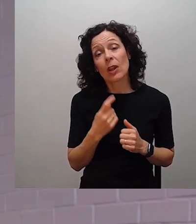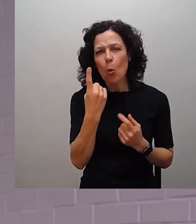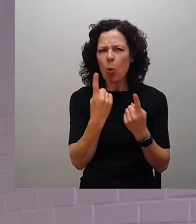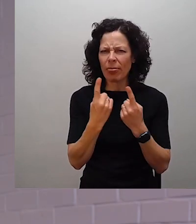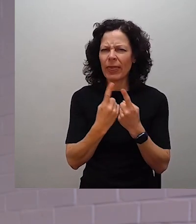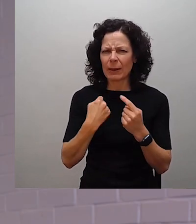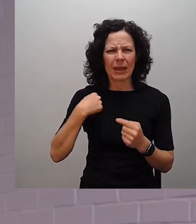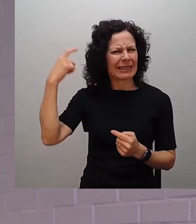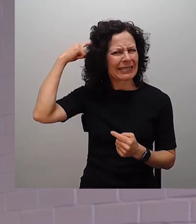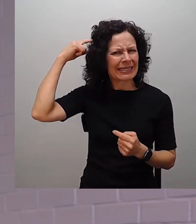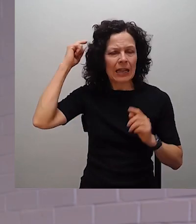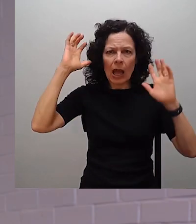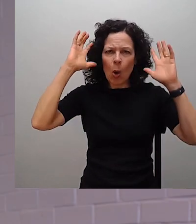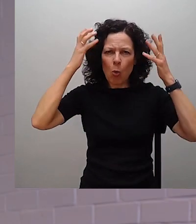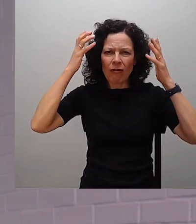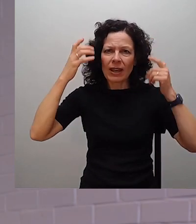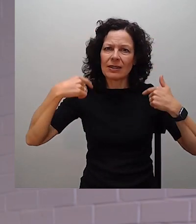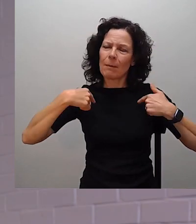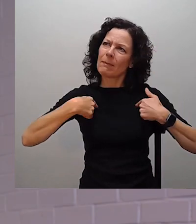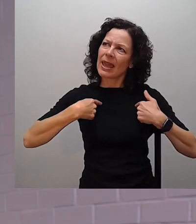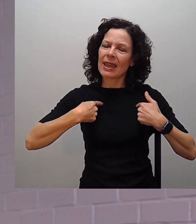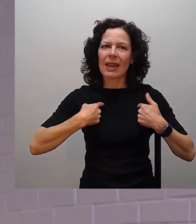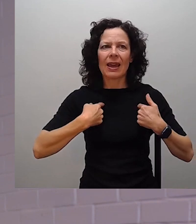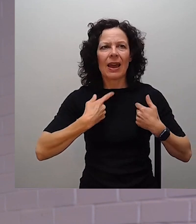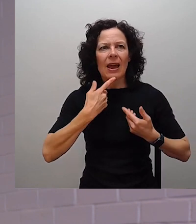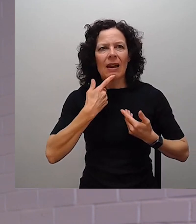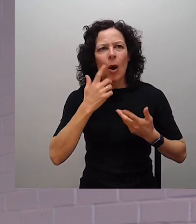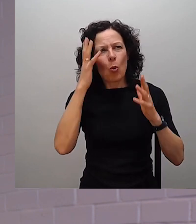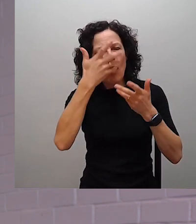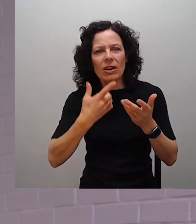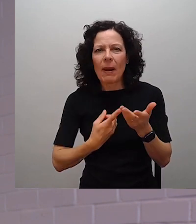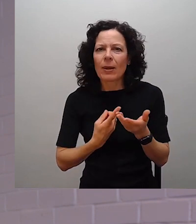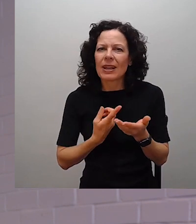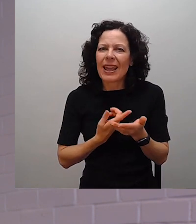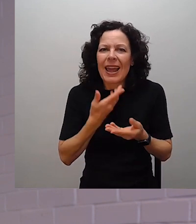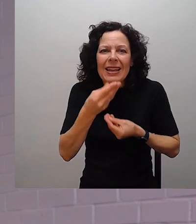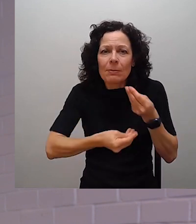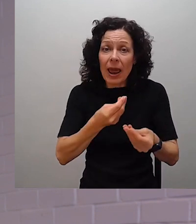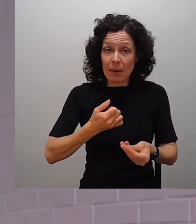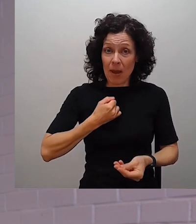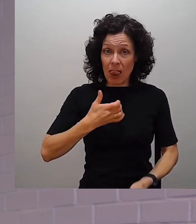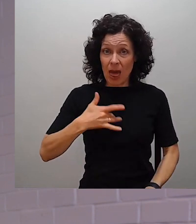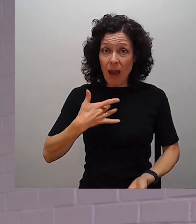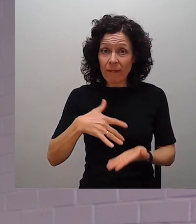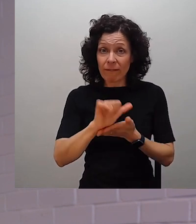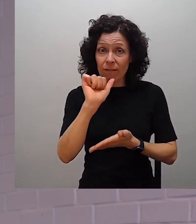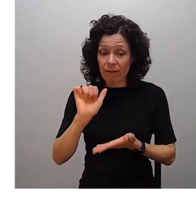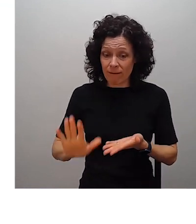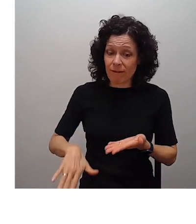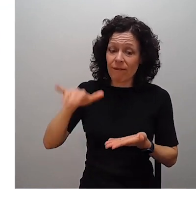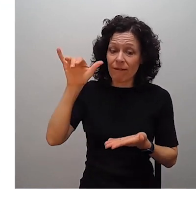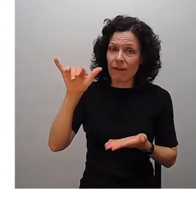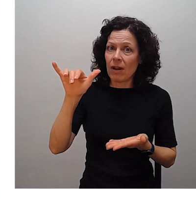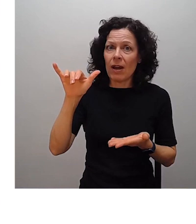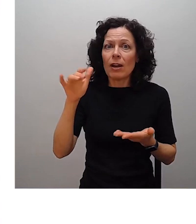One thing that worried me was explaining my life to people, because you never know